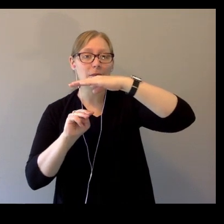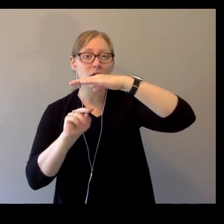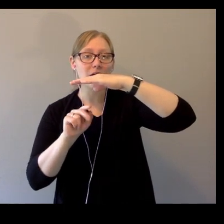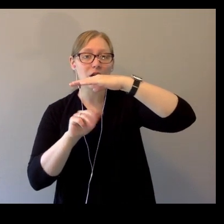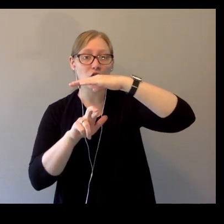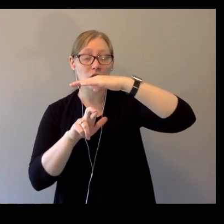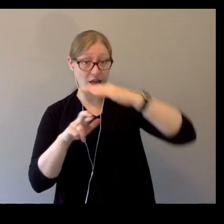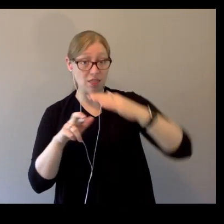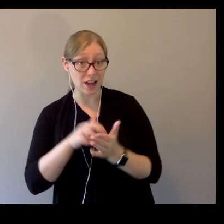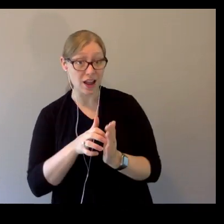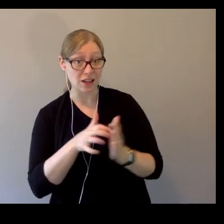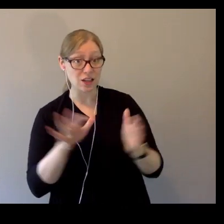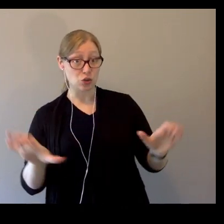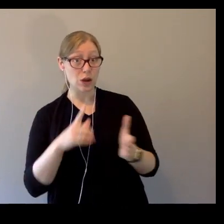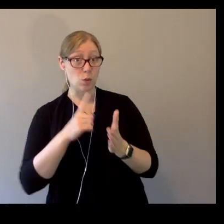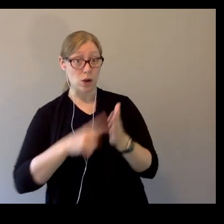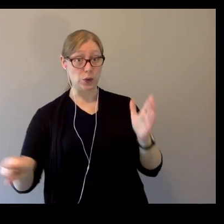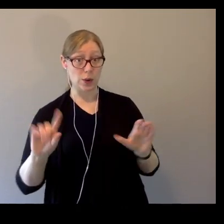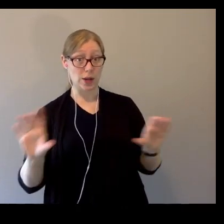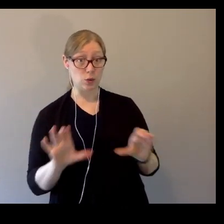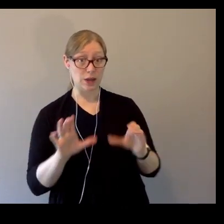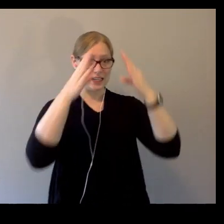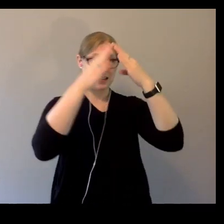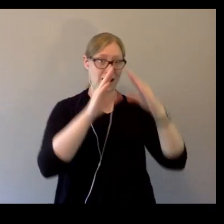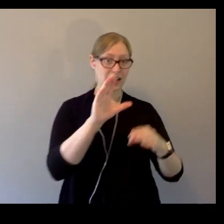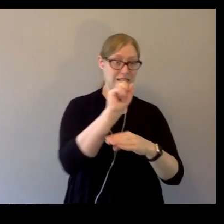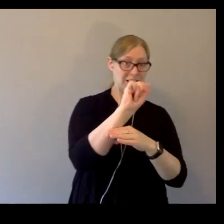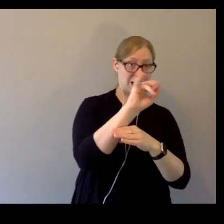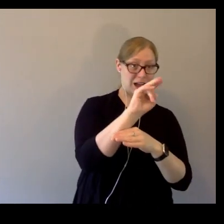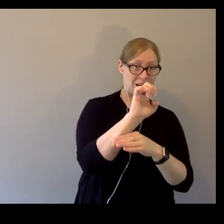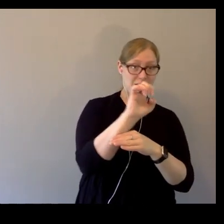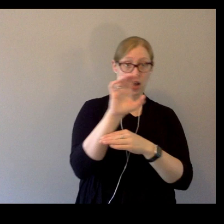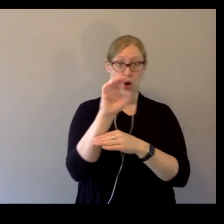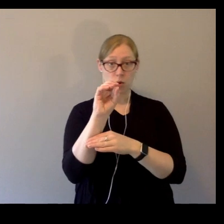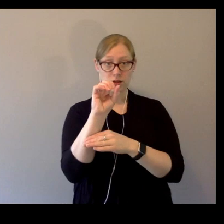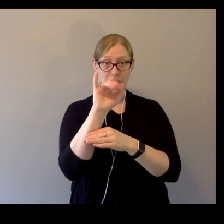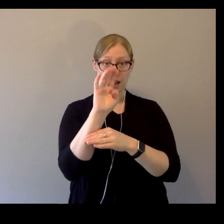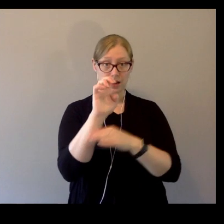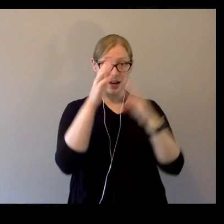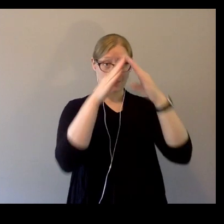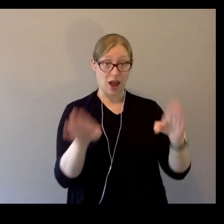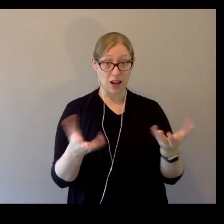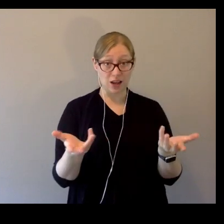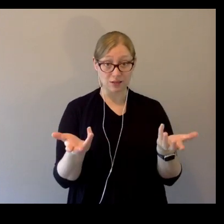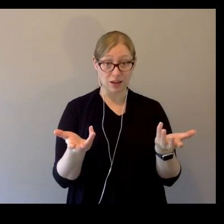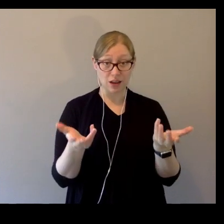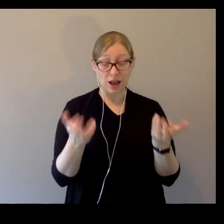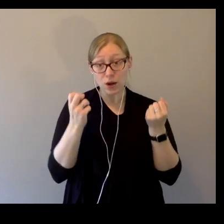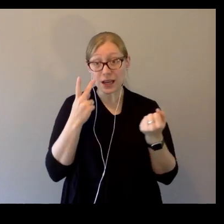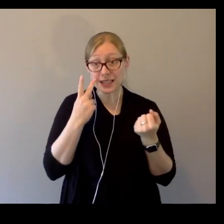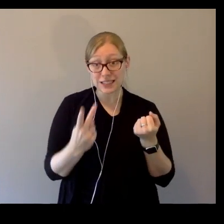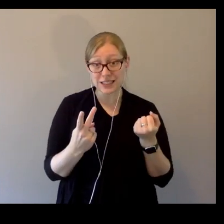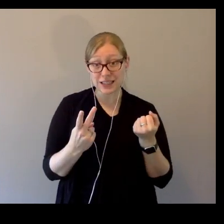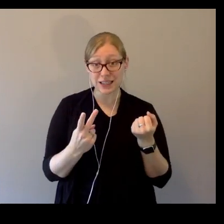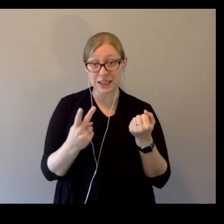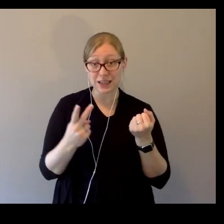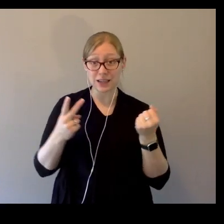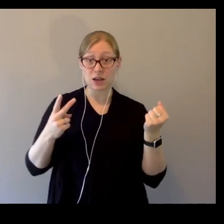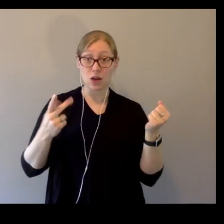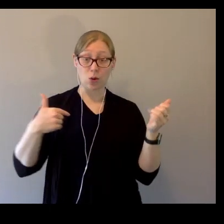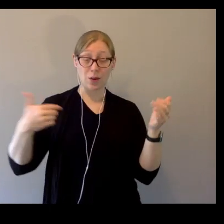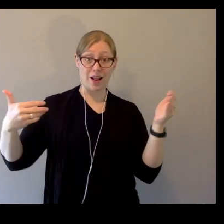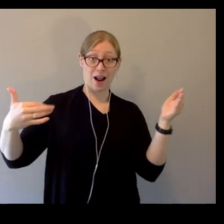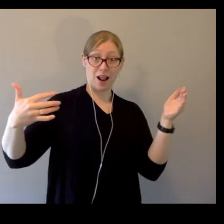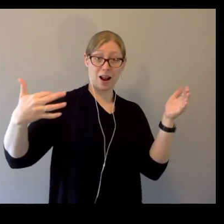are. They're dividing sine and cosine. And you can see just by the pattern of sine and cosine that as we get closer to